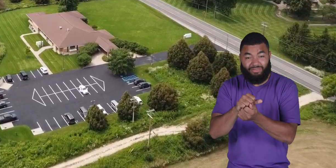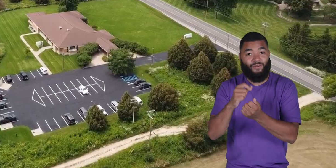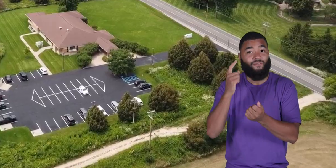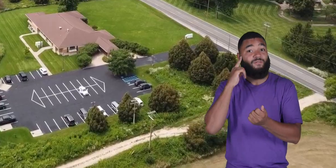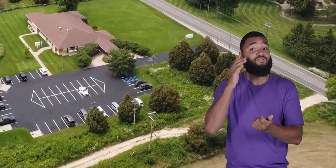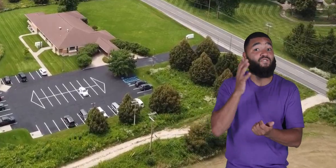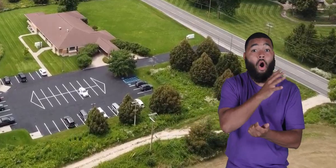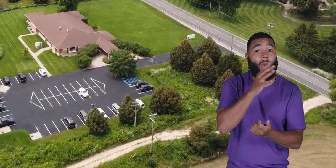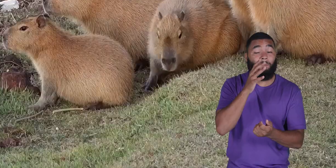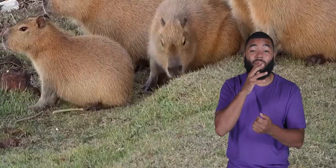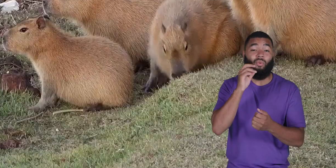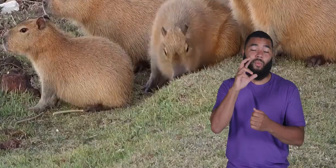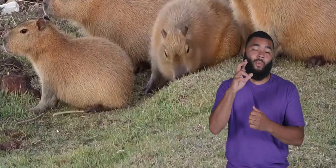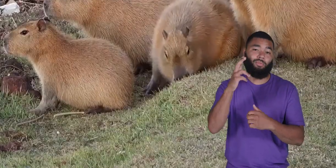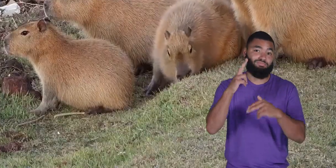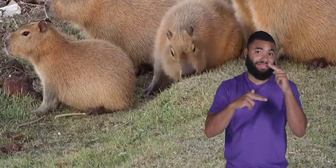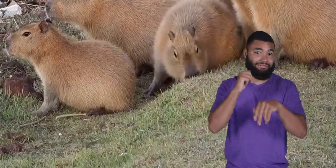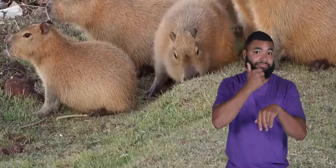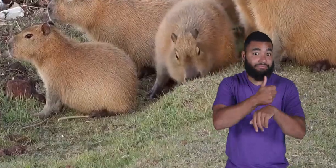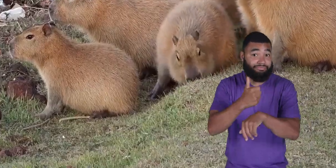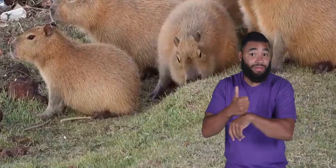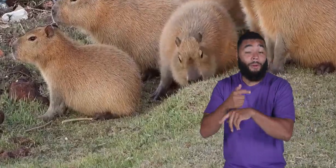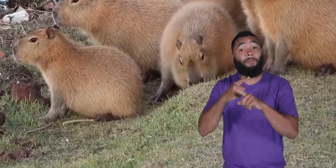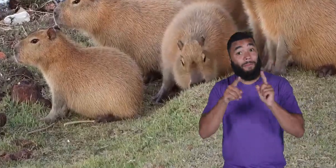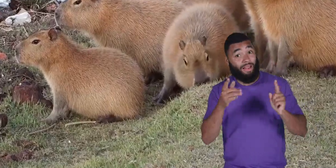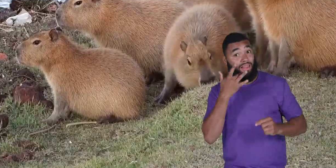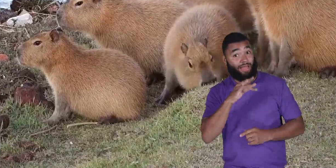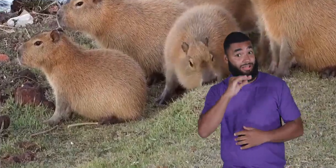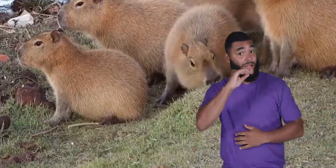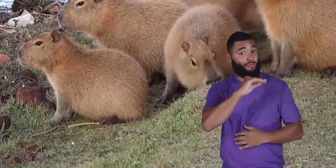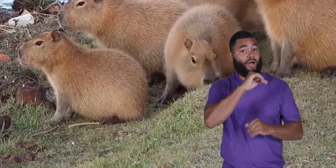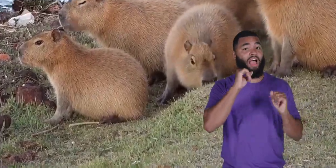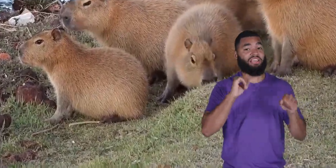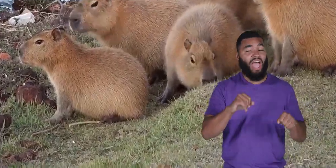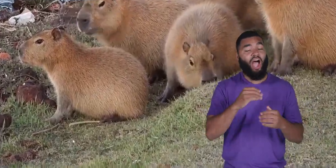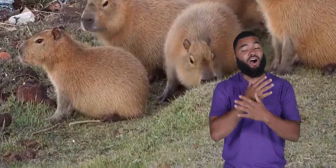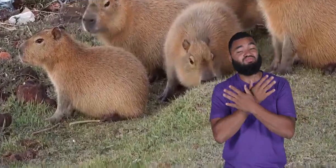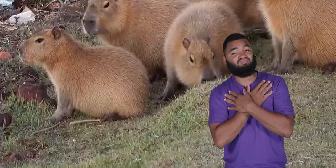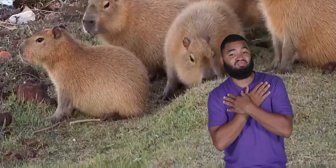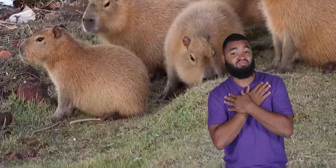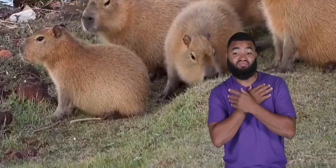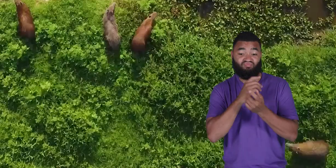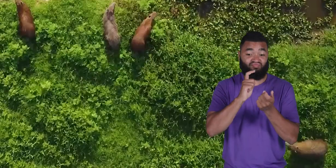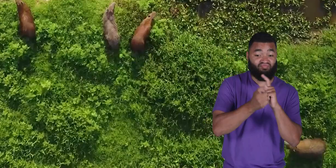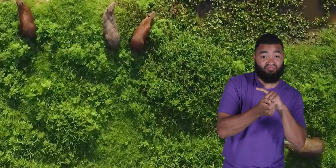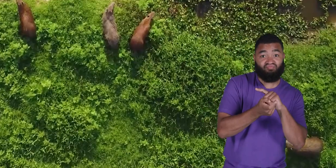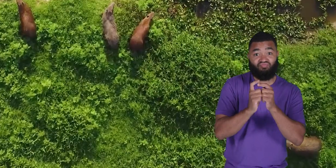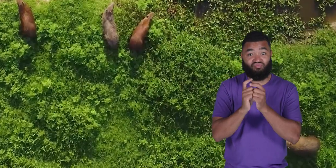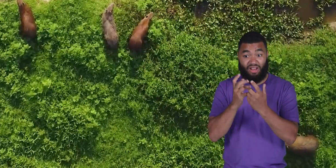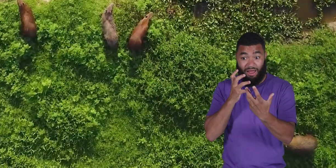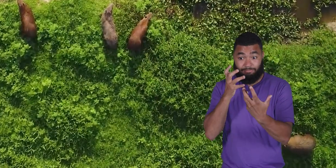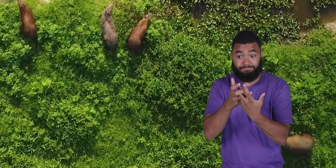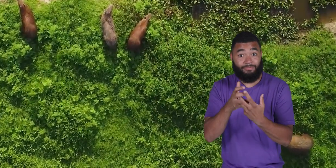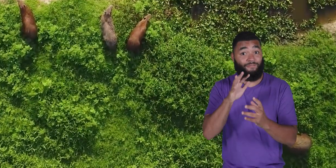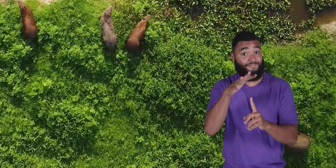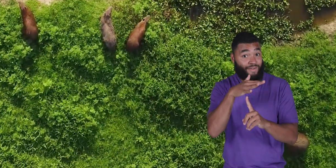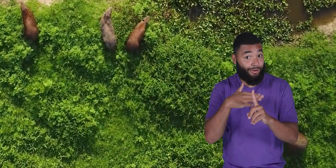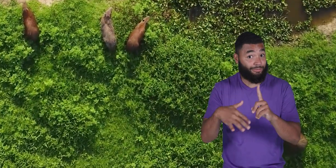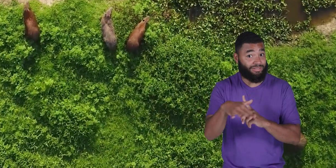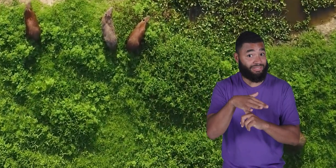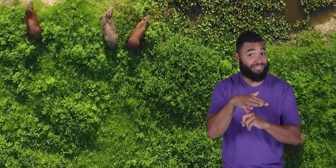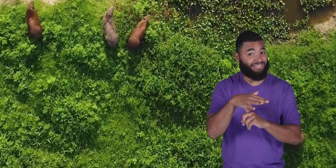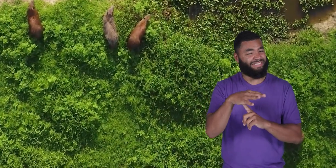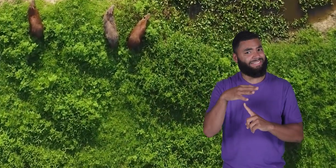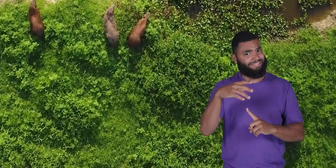farming or building luckily these chill animals can adapt to different environments and their population is growing in